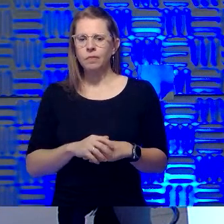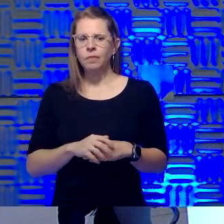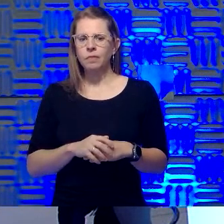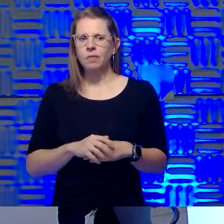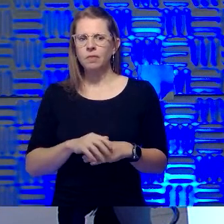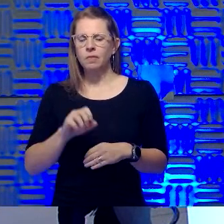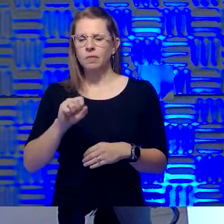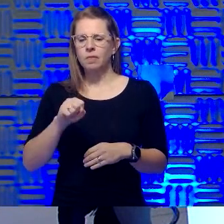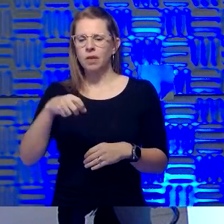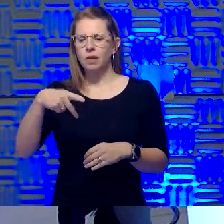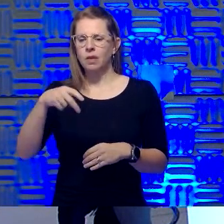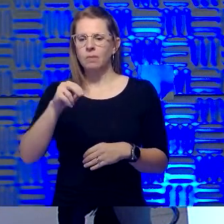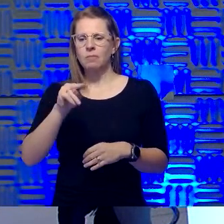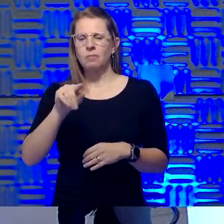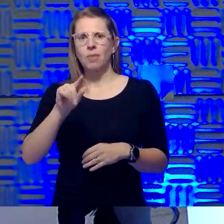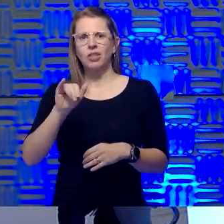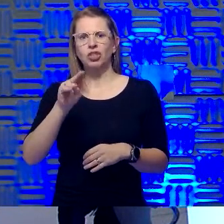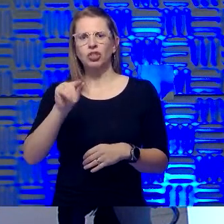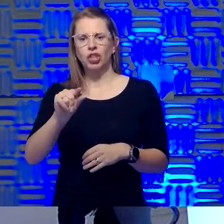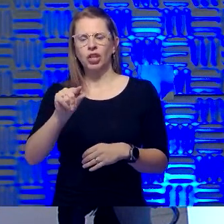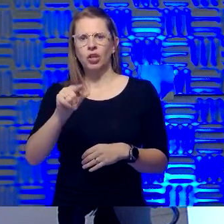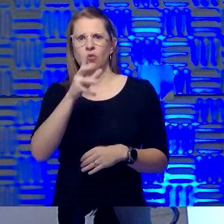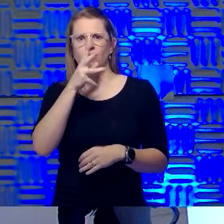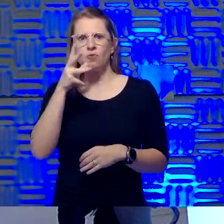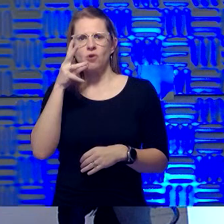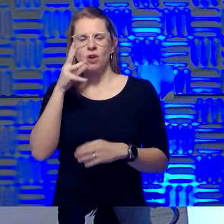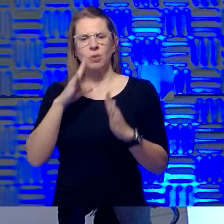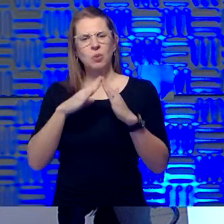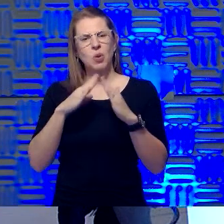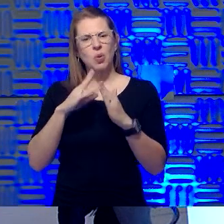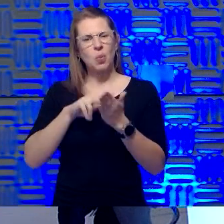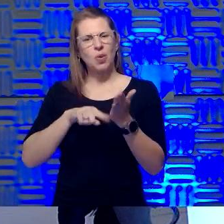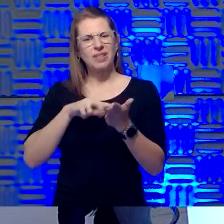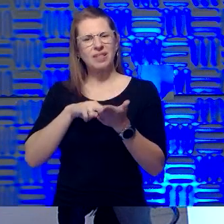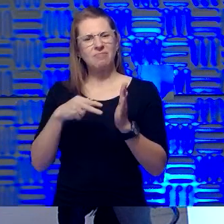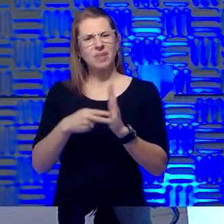sponging rural communities? What would they be asking?